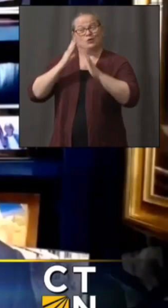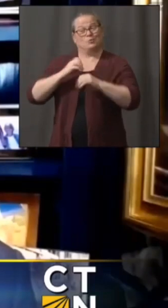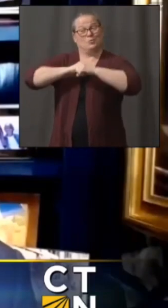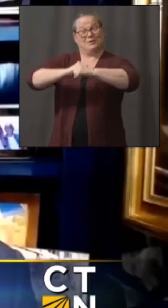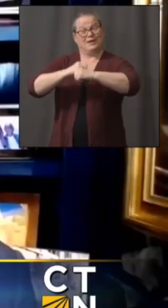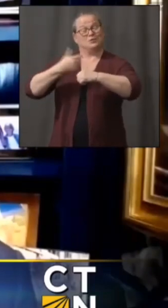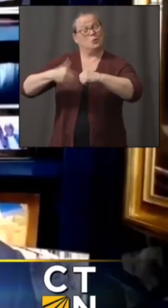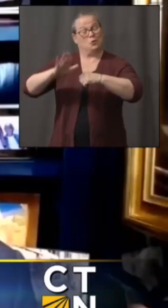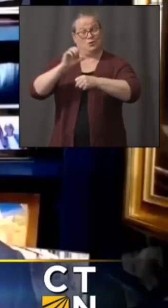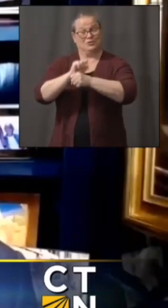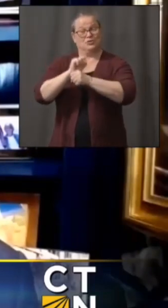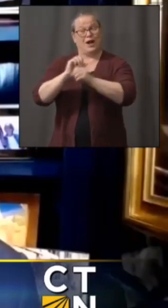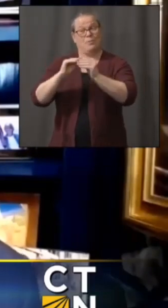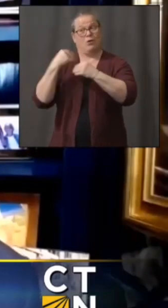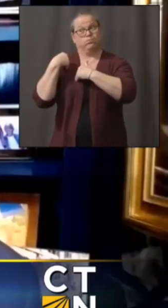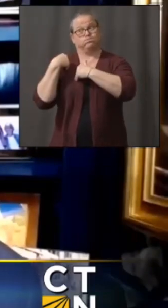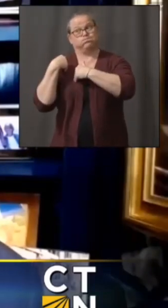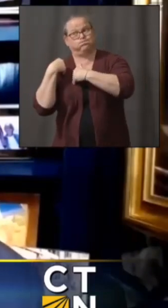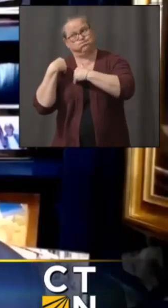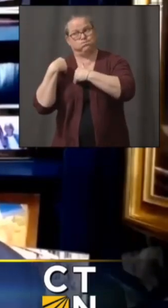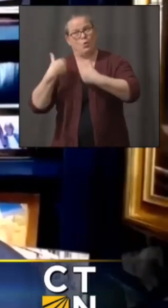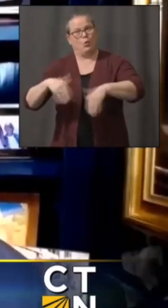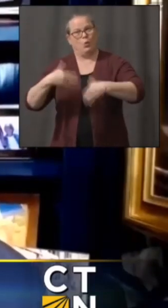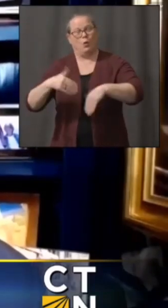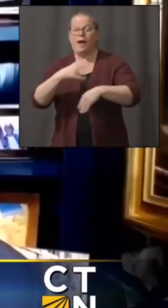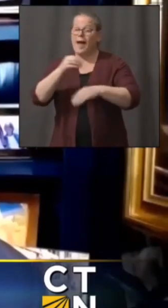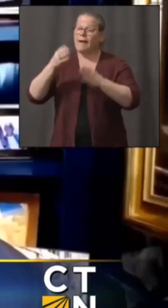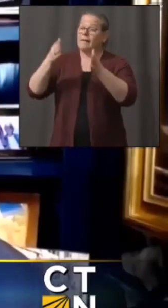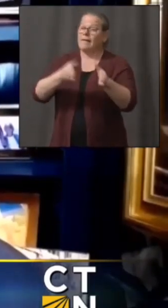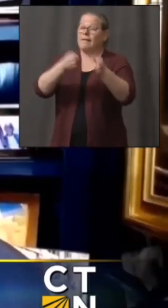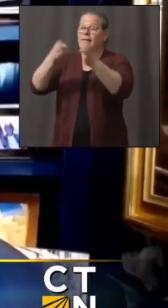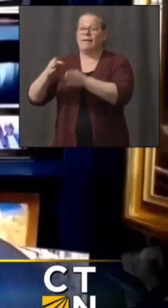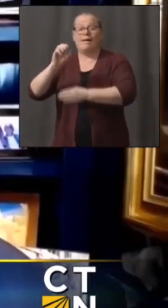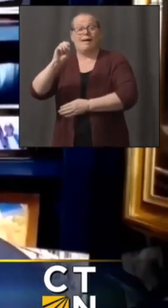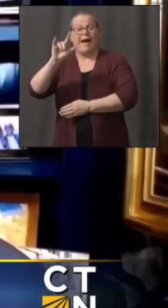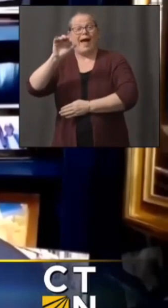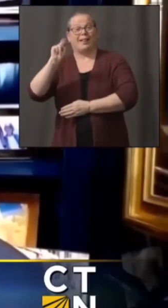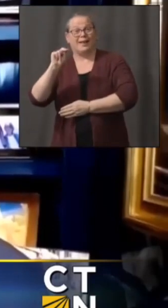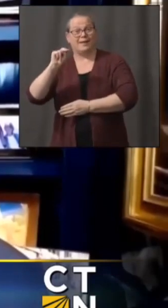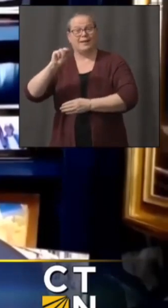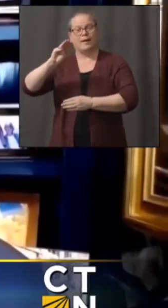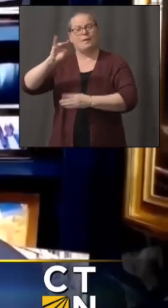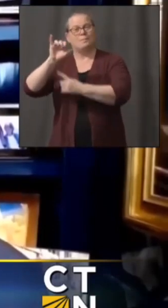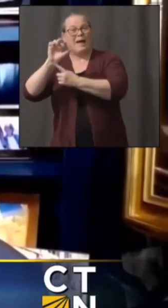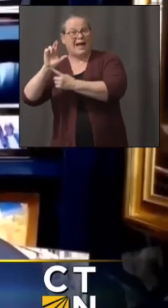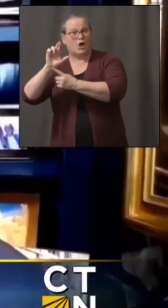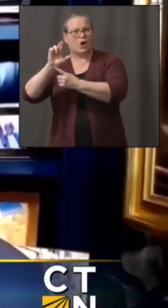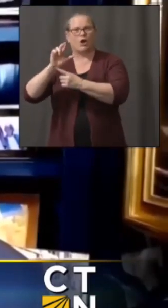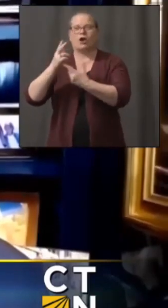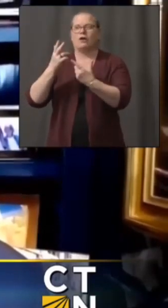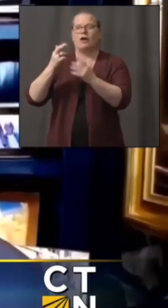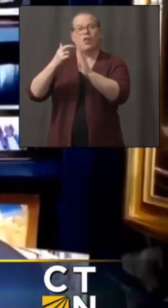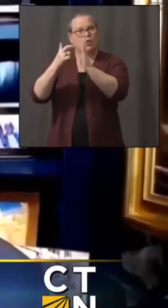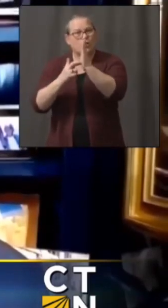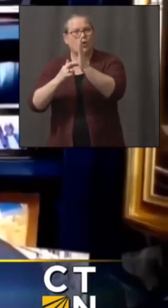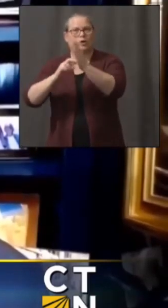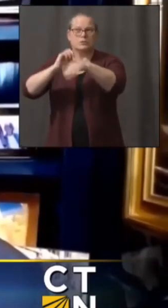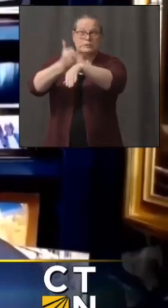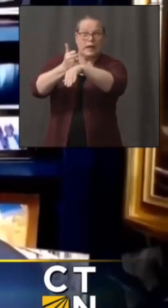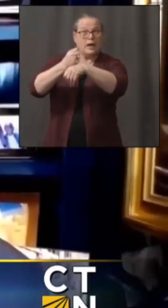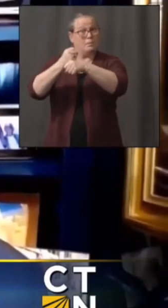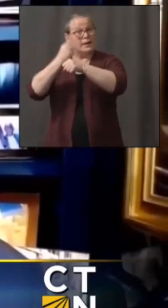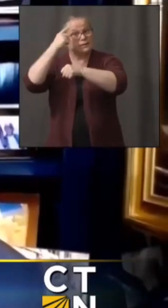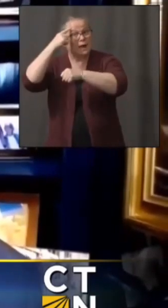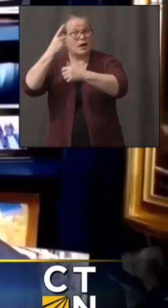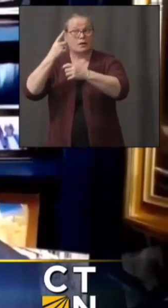point of view. As a mayor, that's where the rubber meets the road. We're putting in place some of these rules. Do they make sense? Are they enforceable? Are they